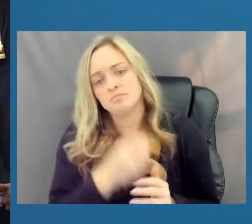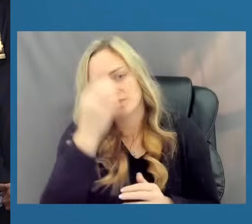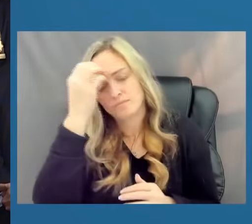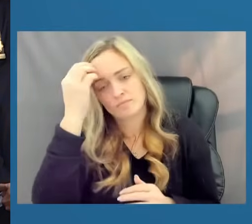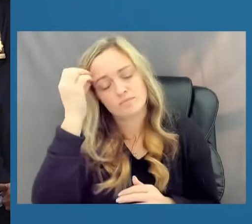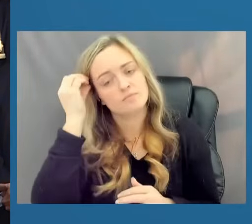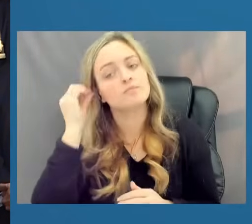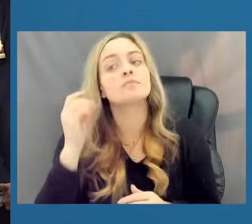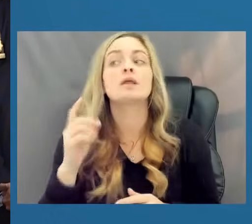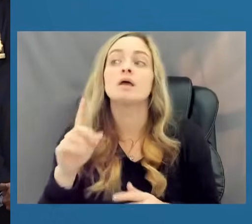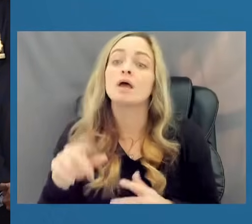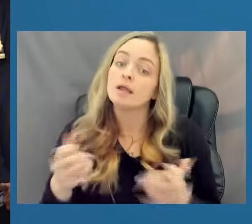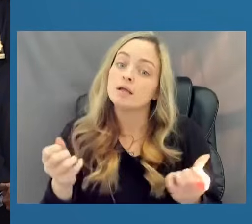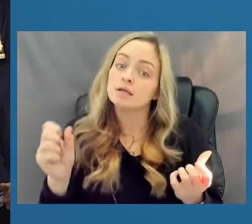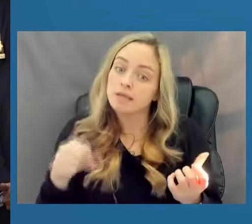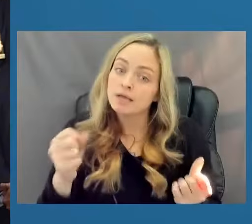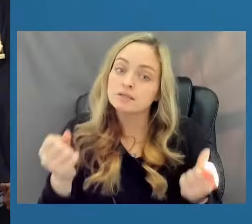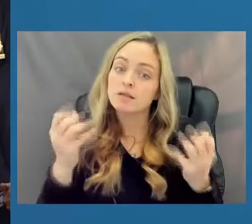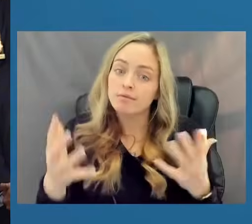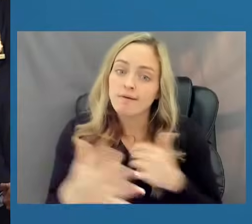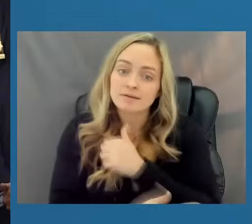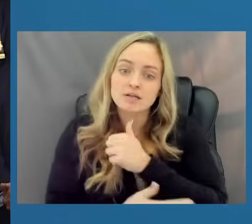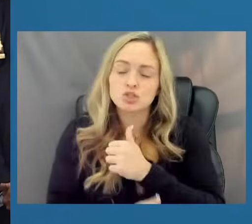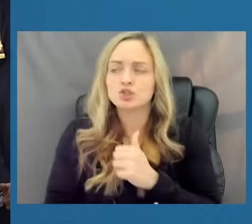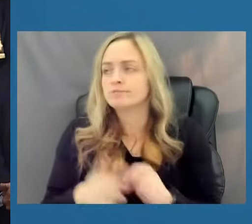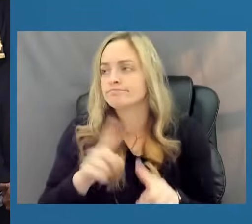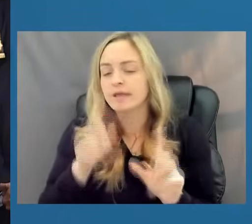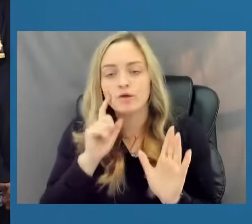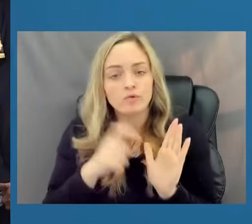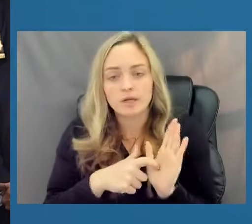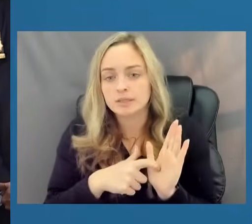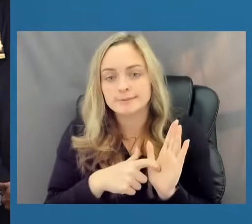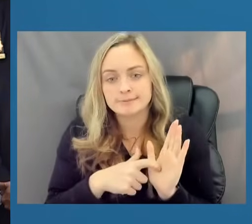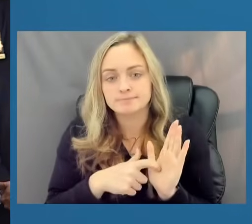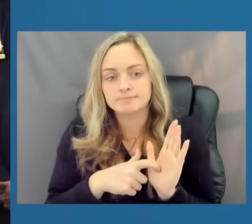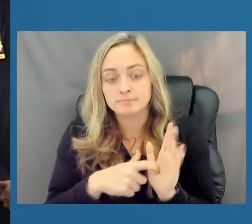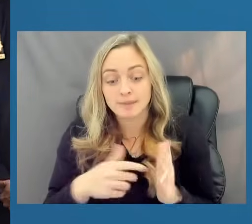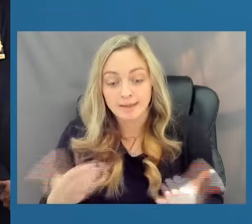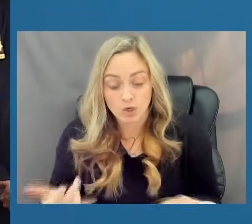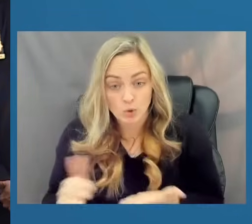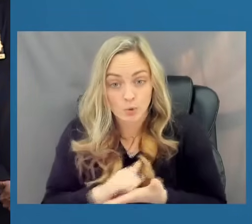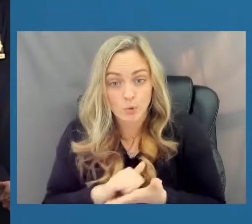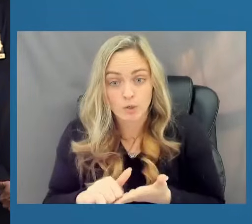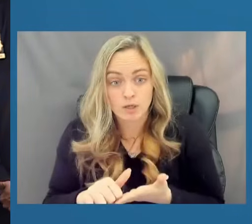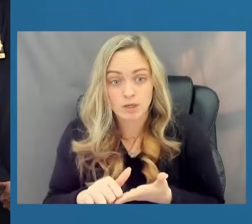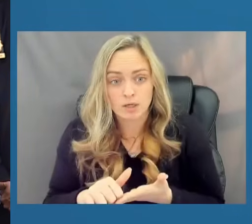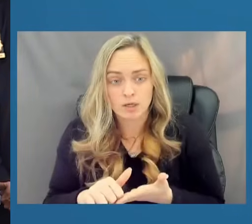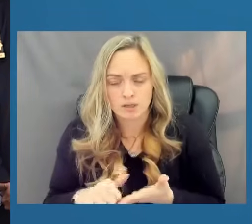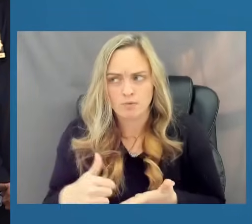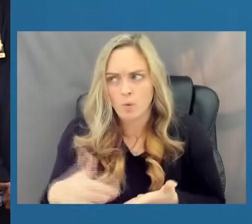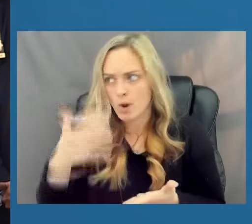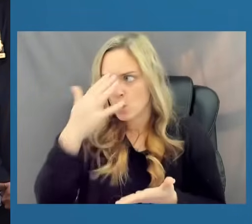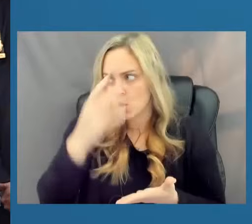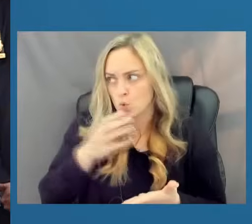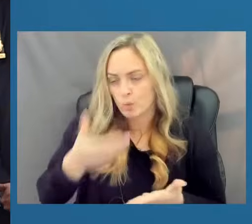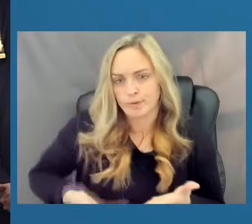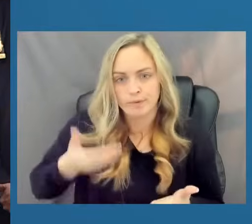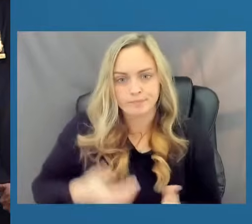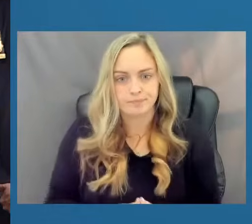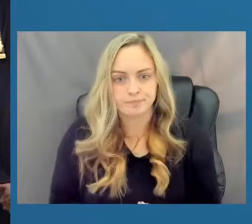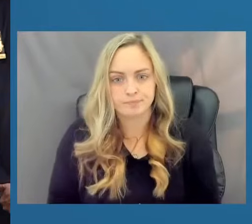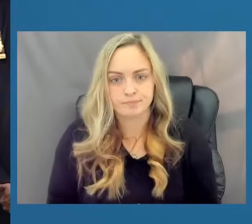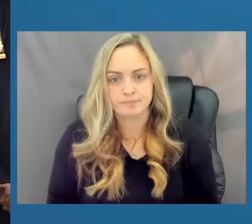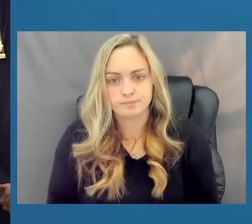And while much of this country seems unrecognizable, here in New York, we know who we are. That